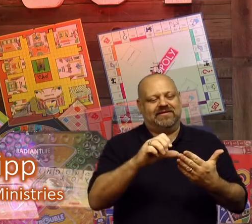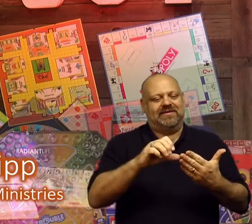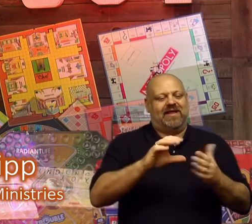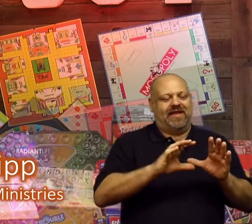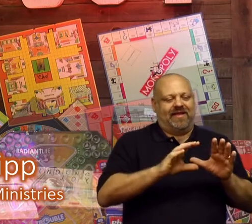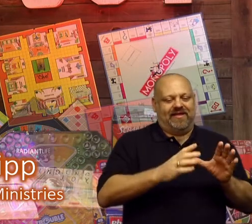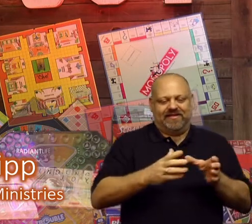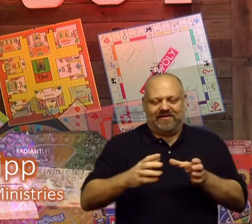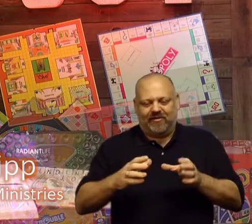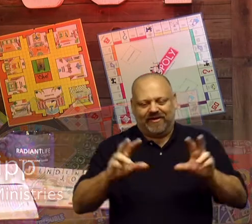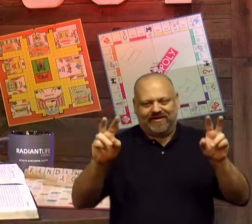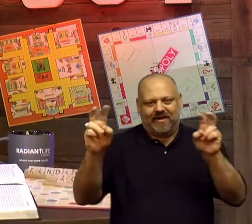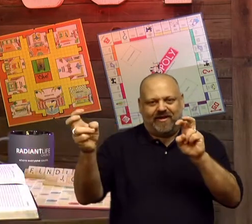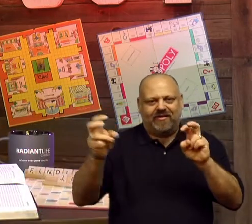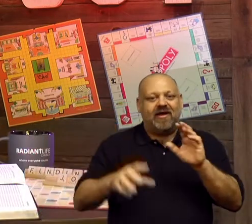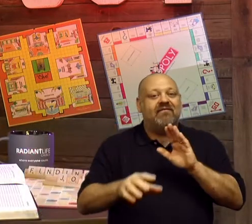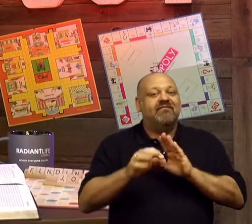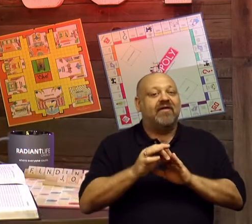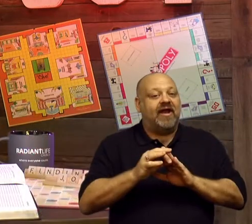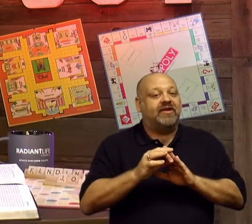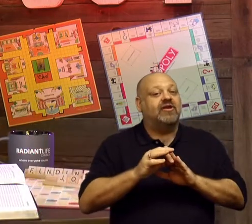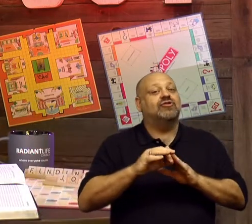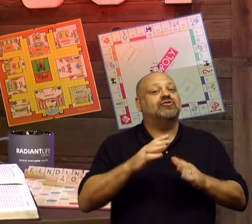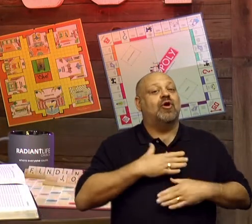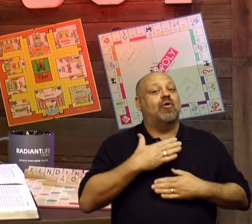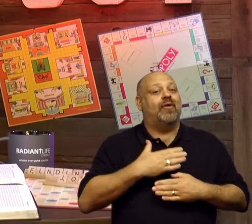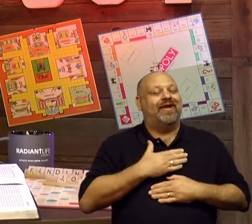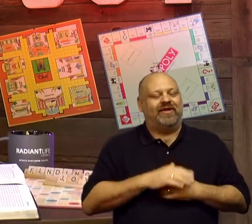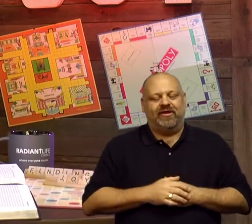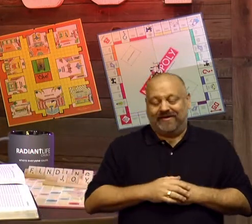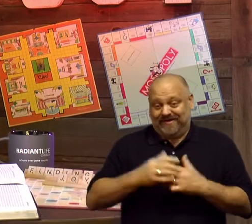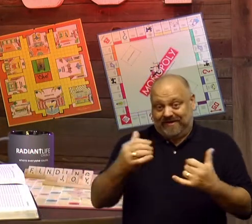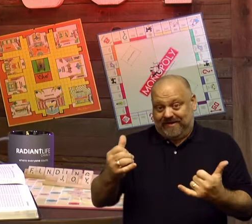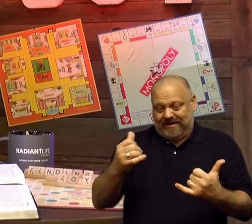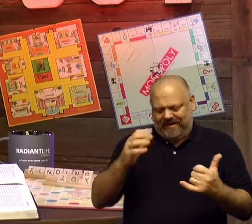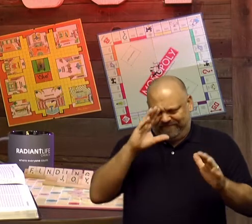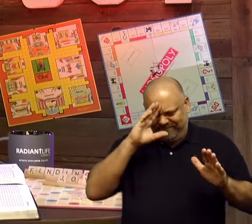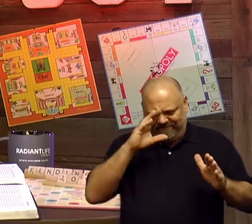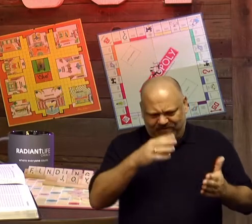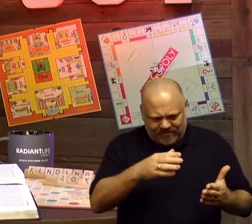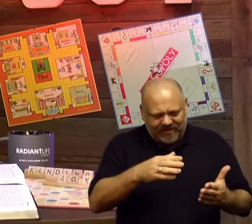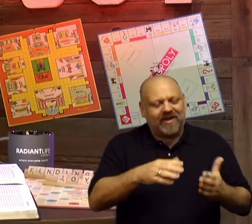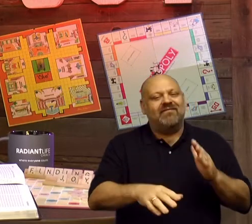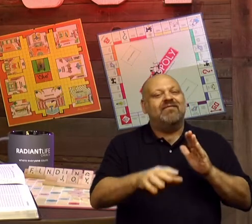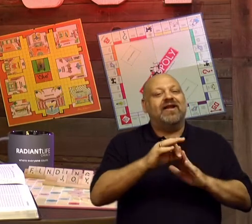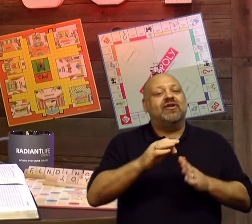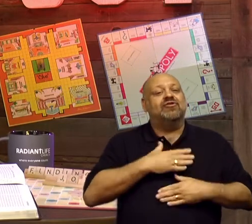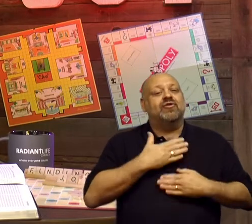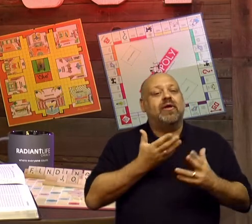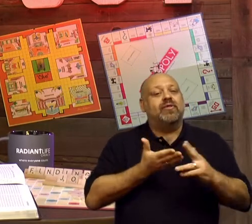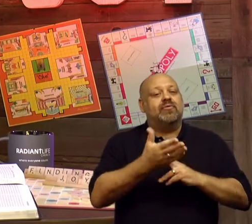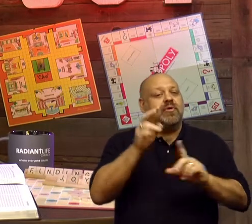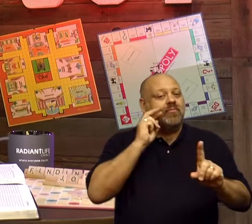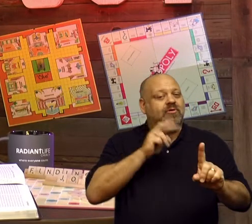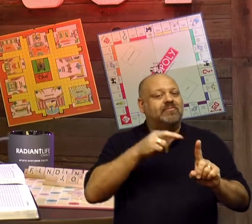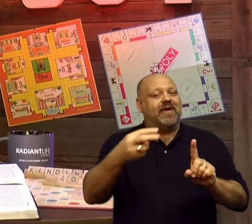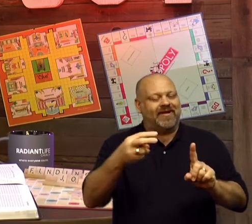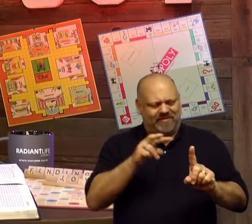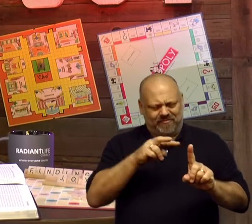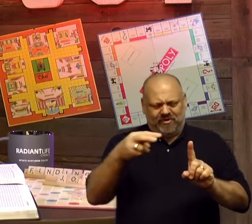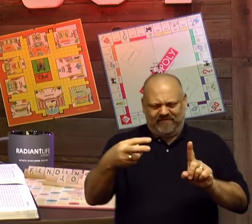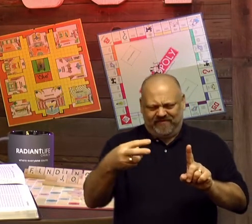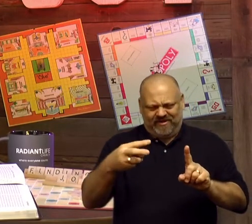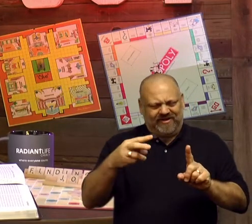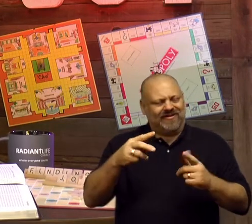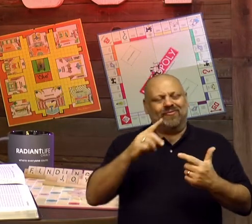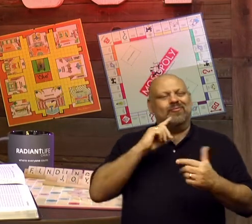series titled Finding Joy. Today, our focus will be on finding joy through perspective.